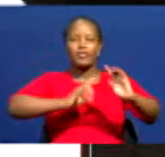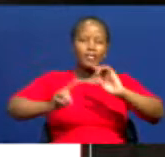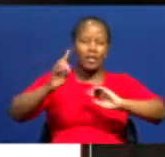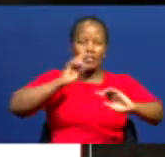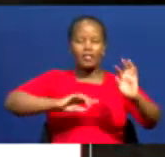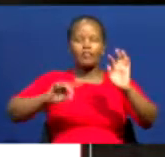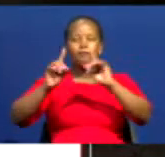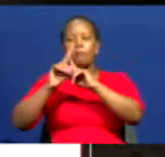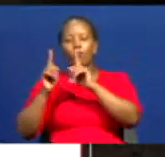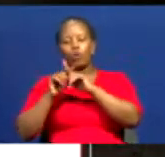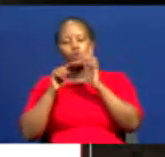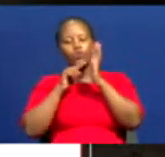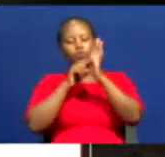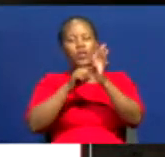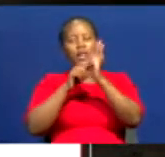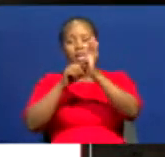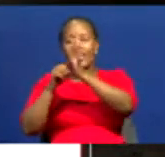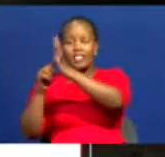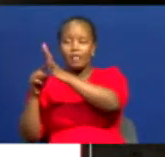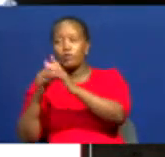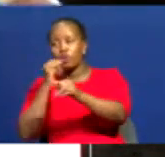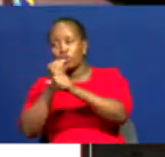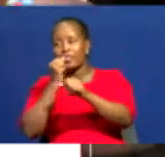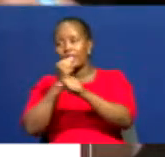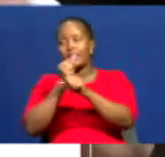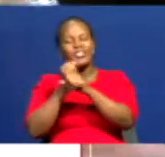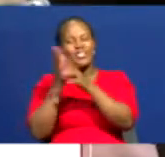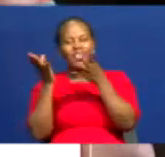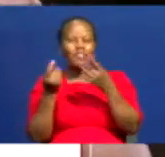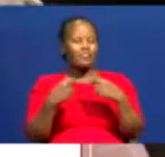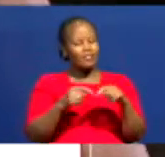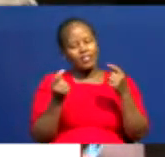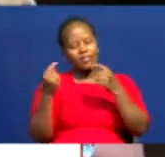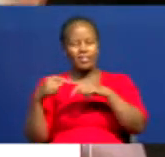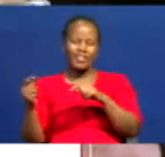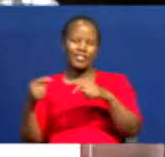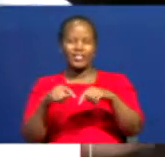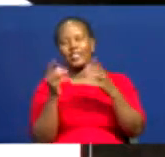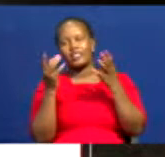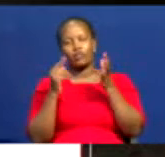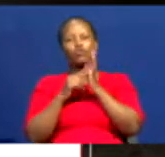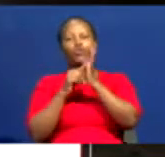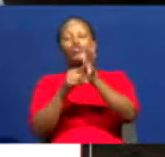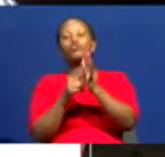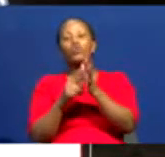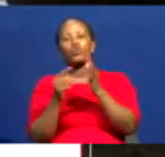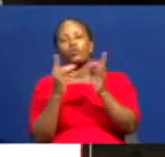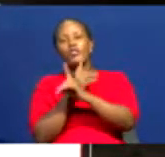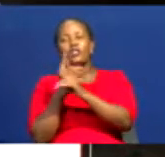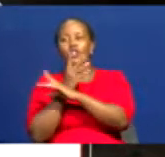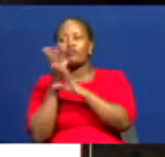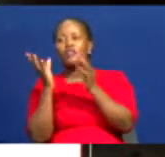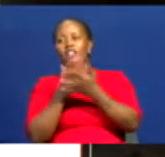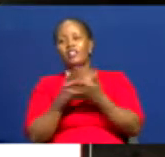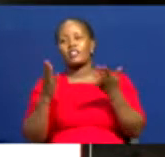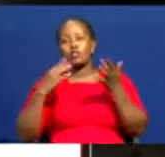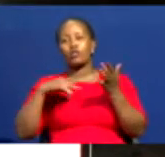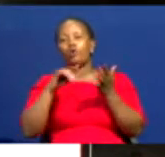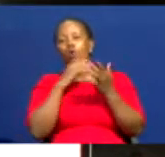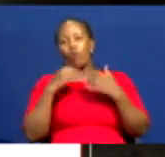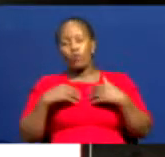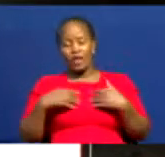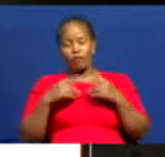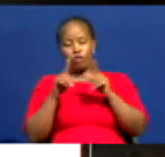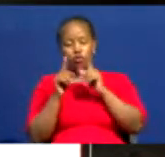that were being done actually to try to market even the kind of technology we have